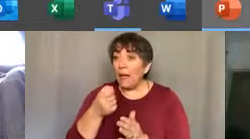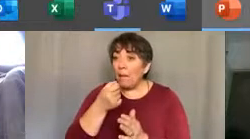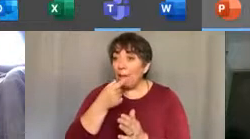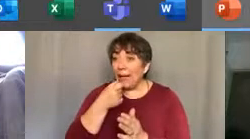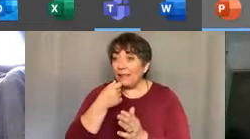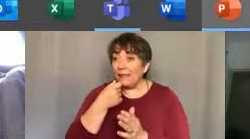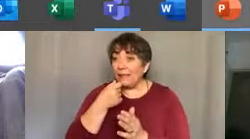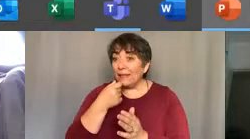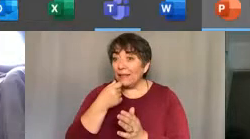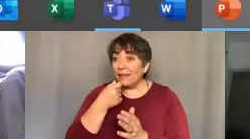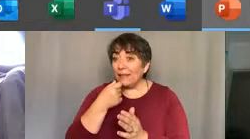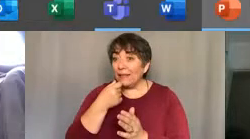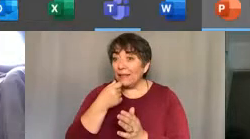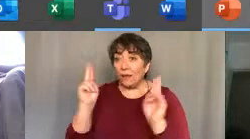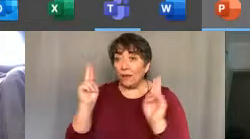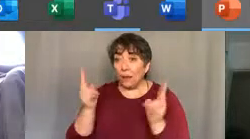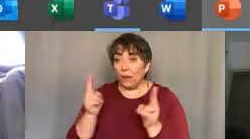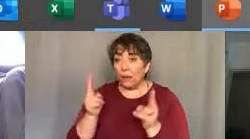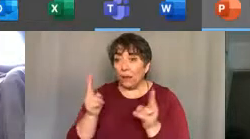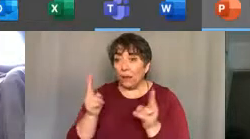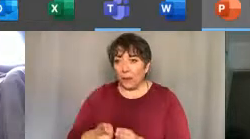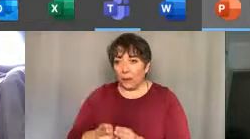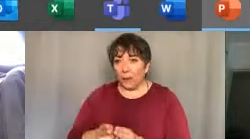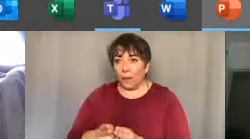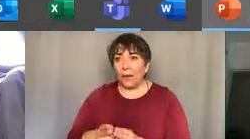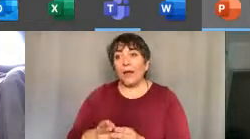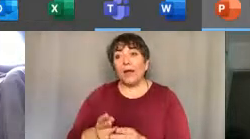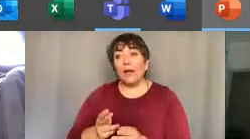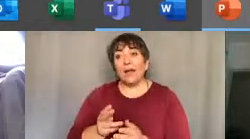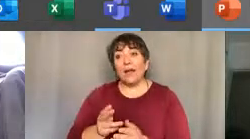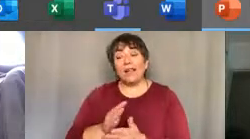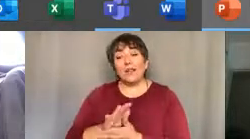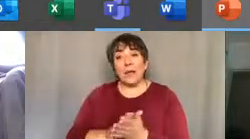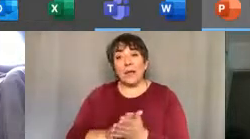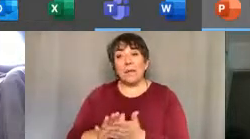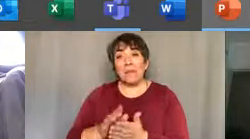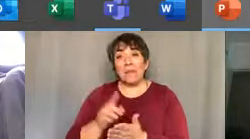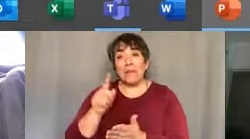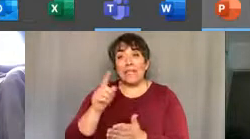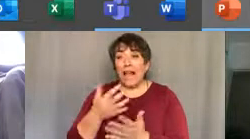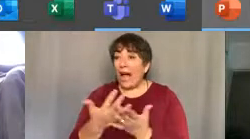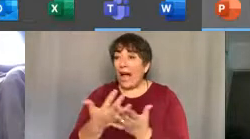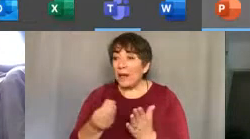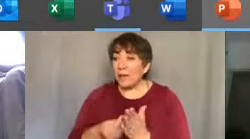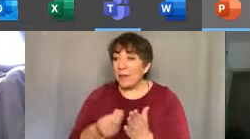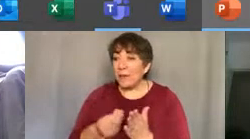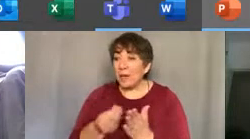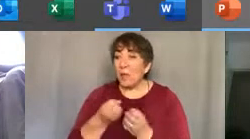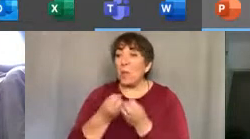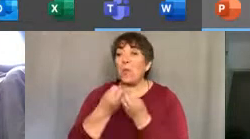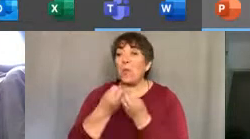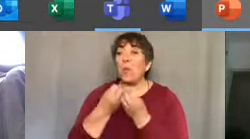repeat requests would have been processed, which would have been calculated as medicines waste.